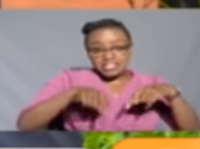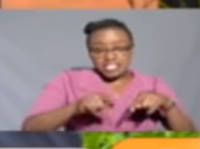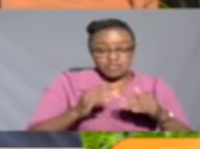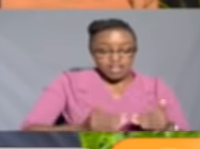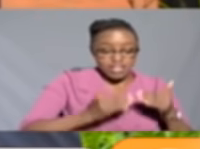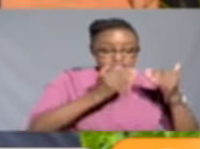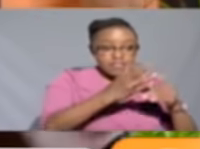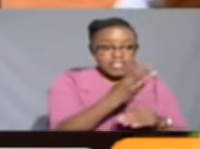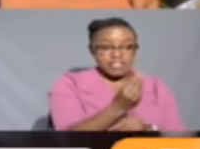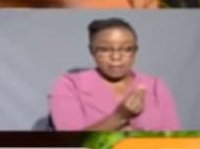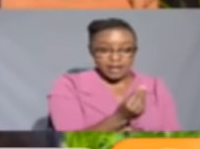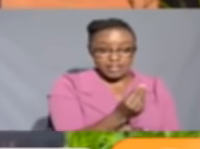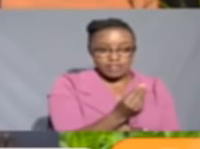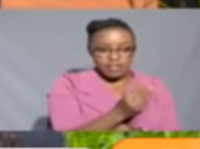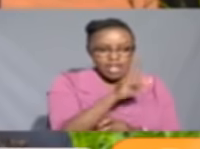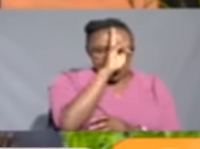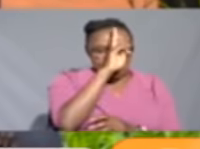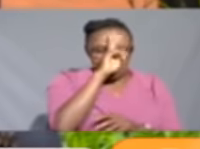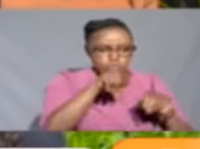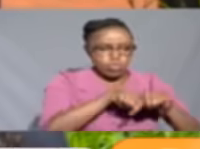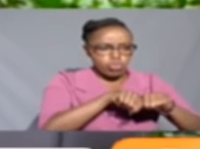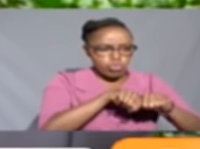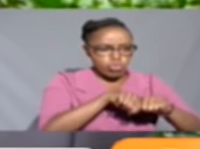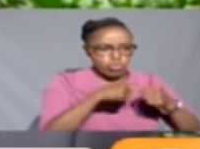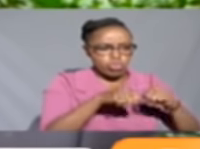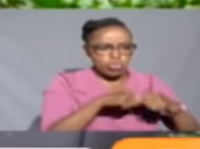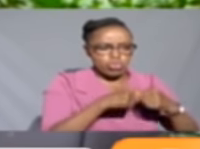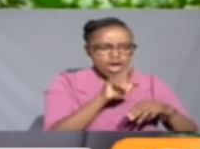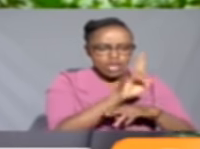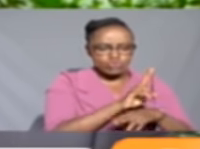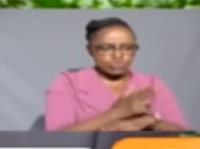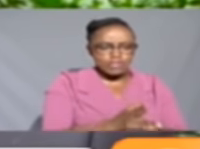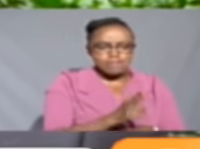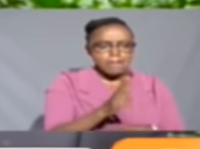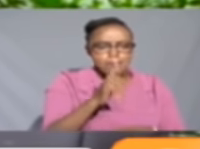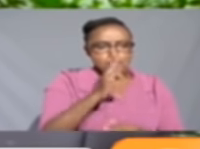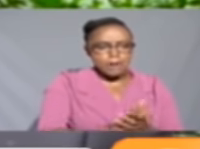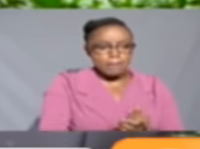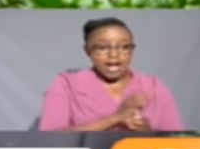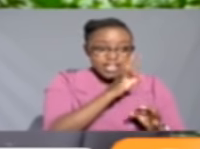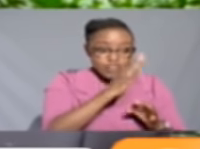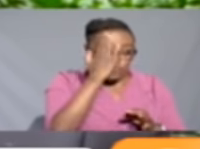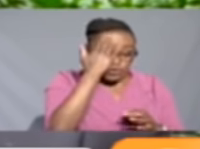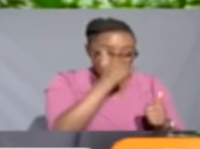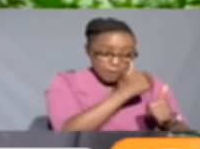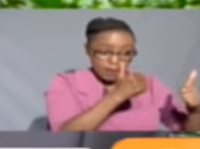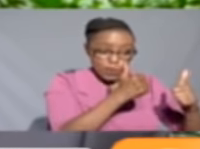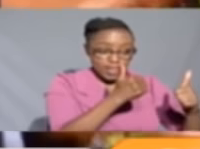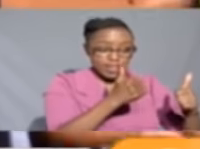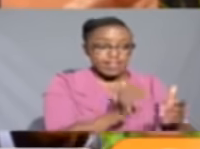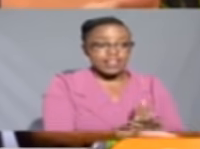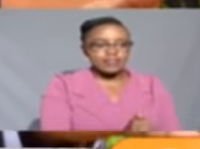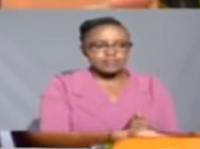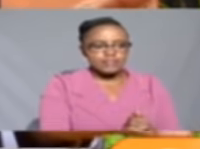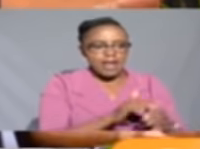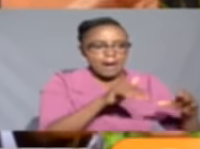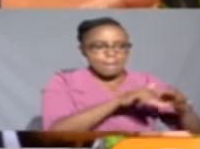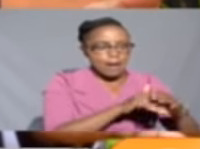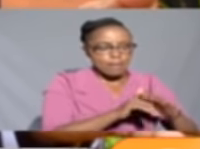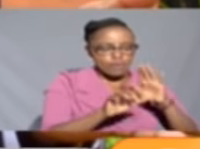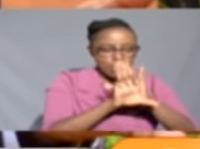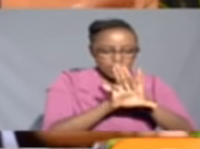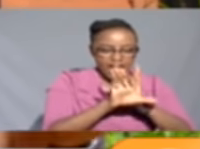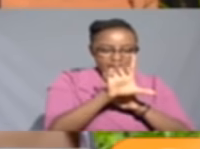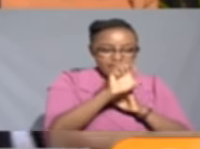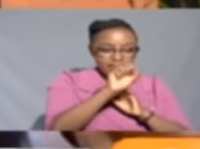the money, the police broke my door using explosives. If you recall, I'm a member of the Law Society of